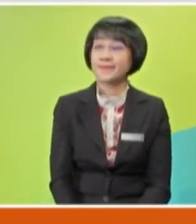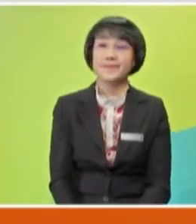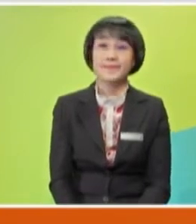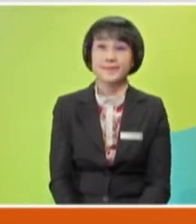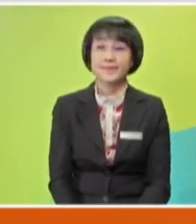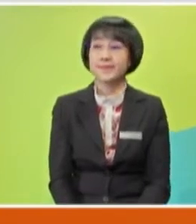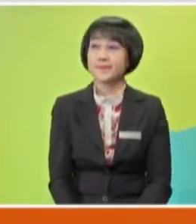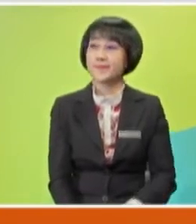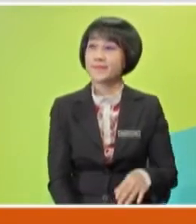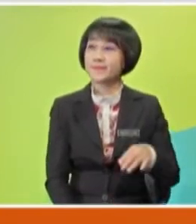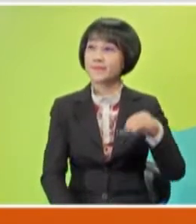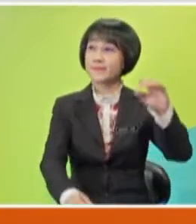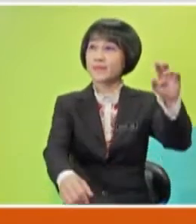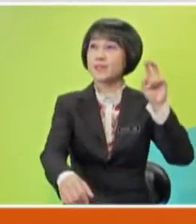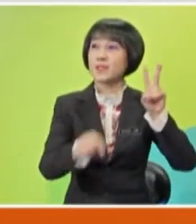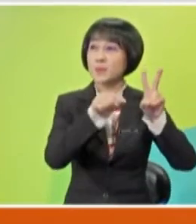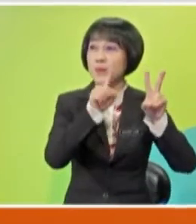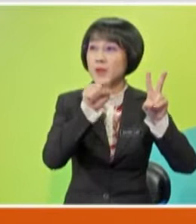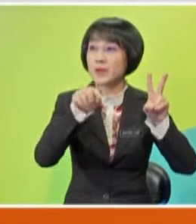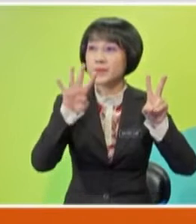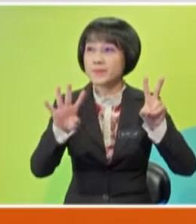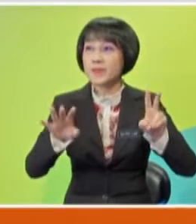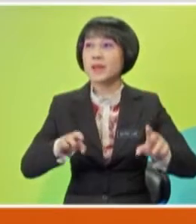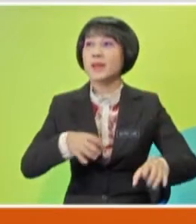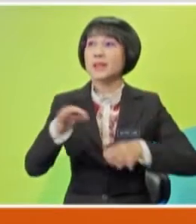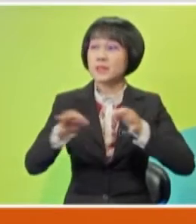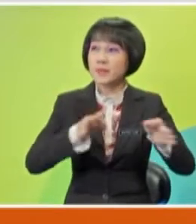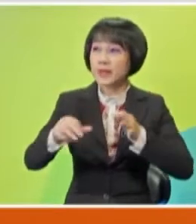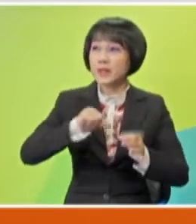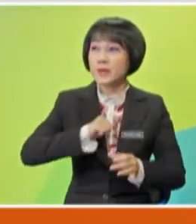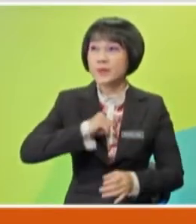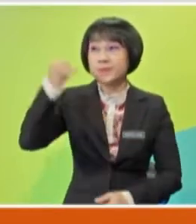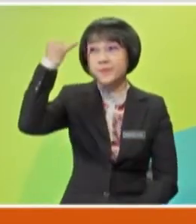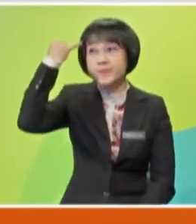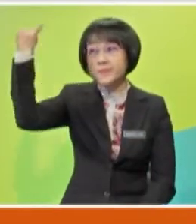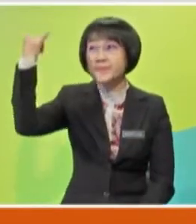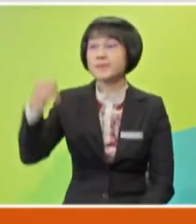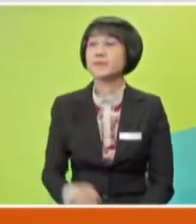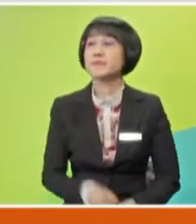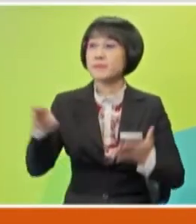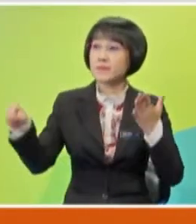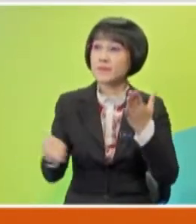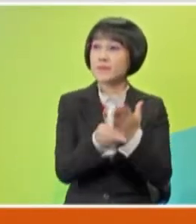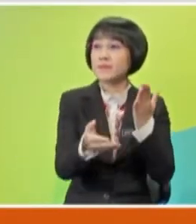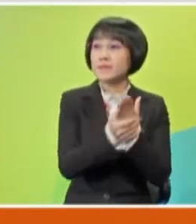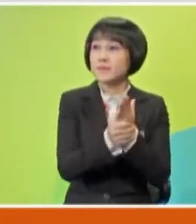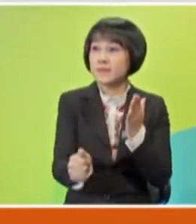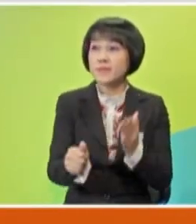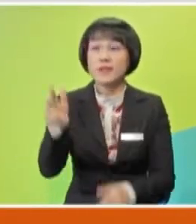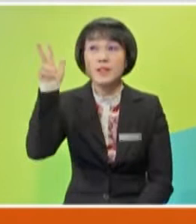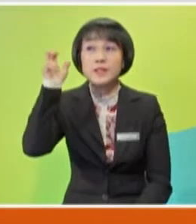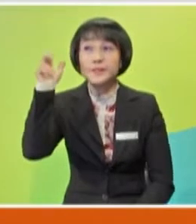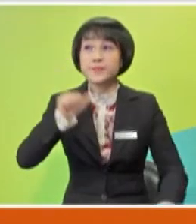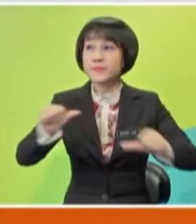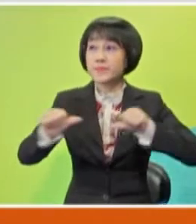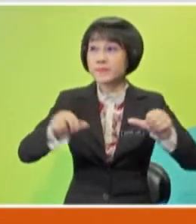to explain own point of views. And then the complementary skill, we are going to have a listening activity, which is to recognize with